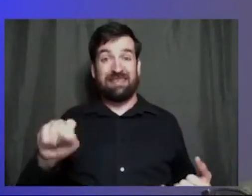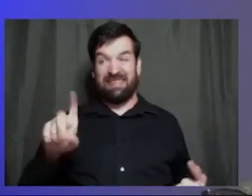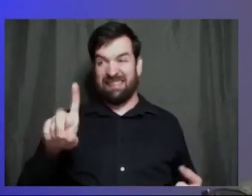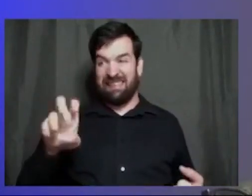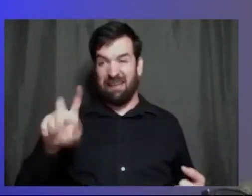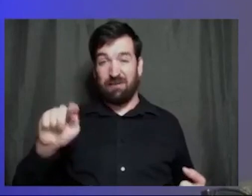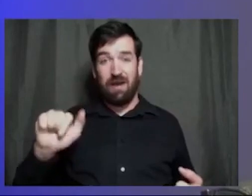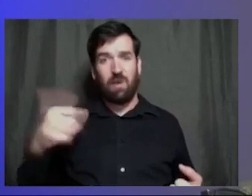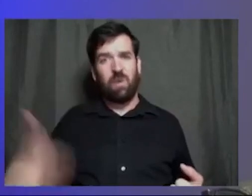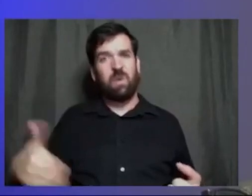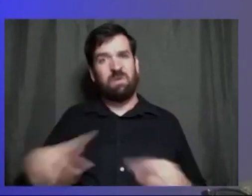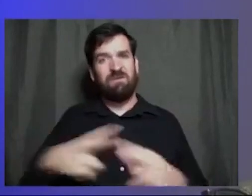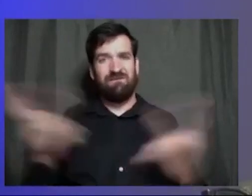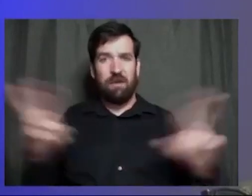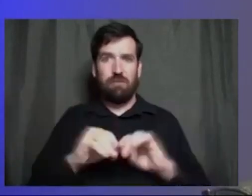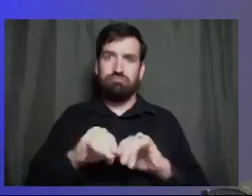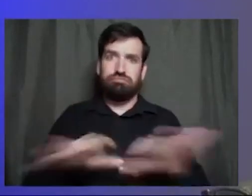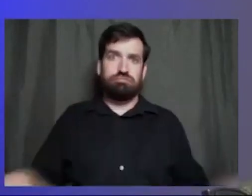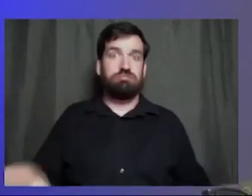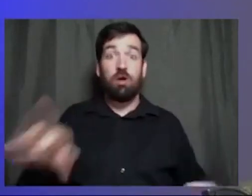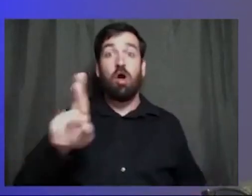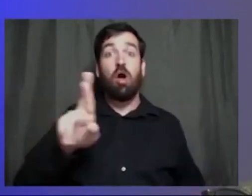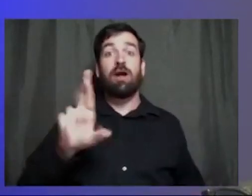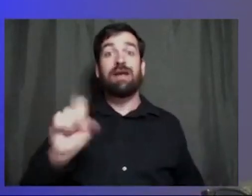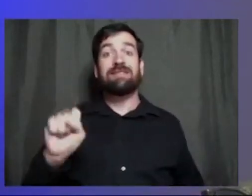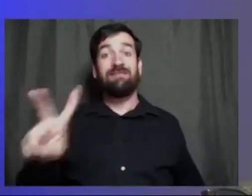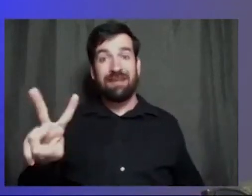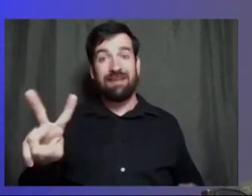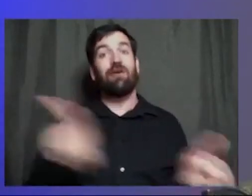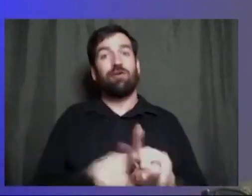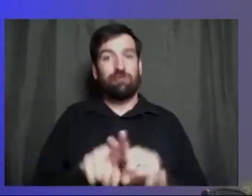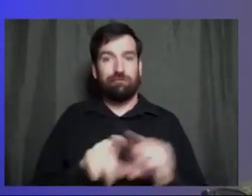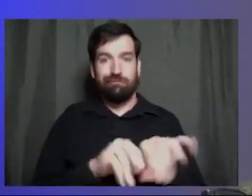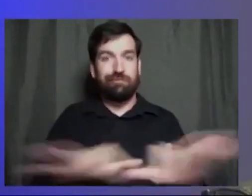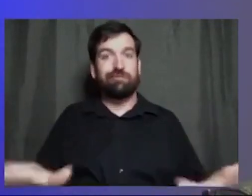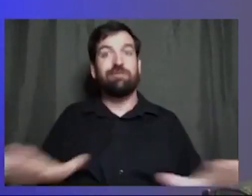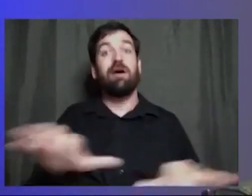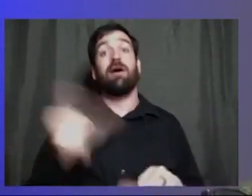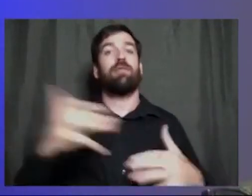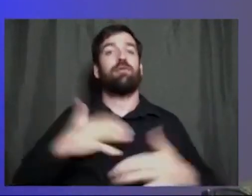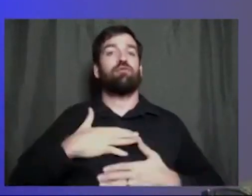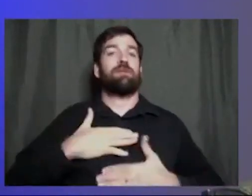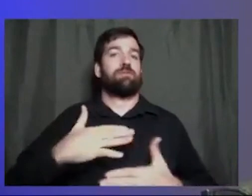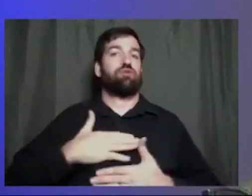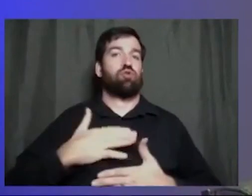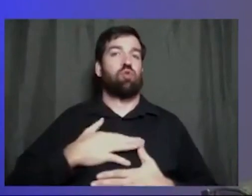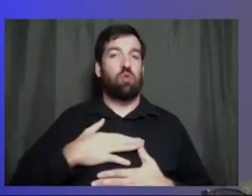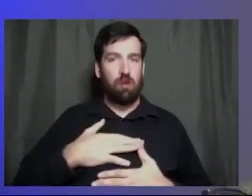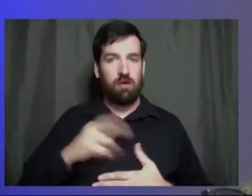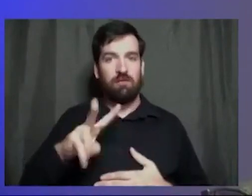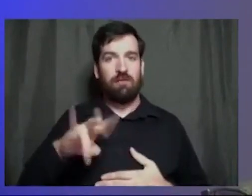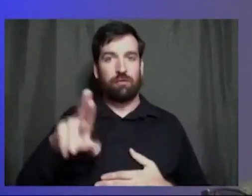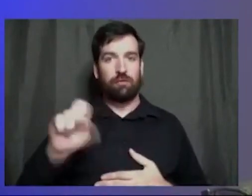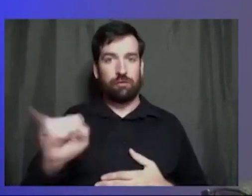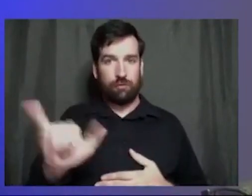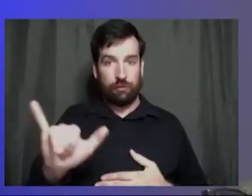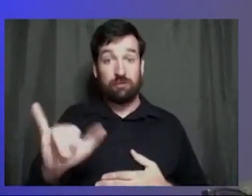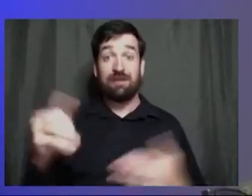contagious. RSV is also circulating, and so are some other respiratory viruses. So if you have respiratory symptoms, you need to get